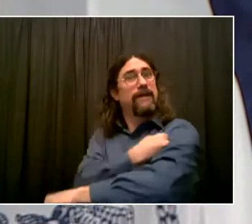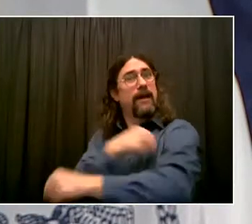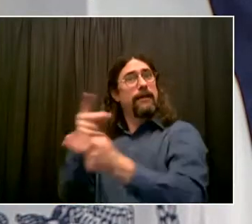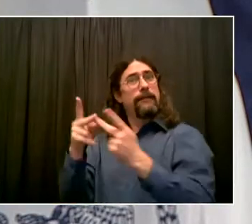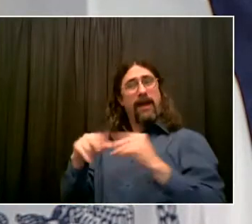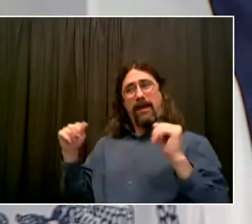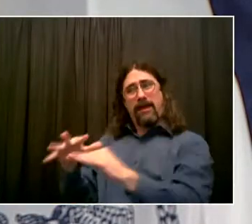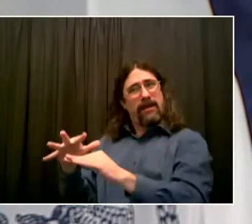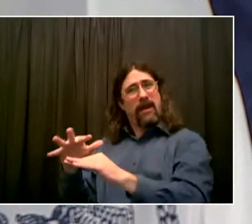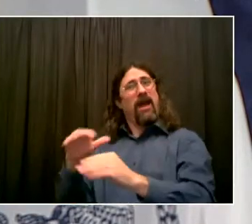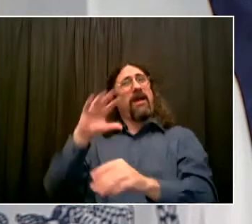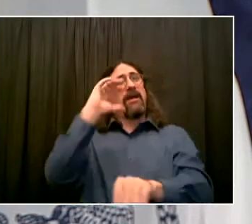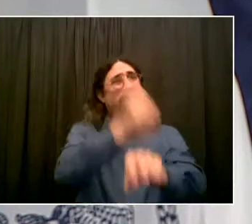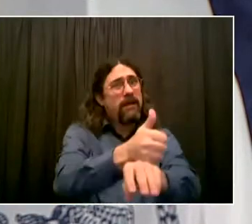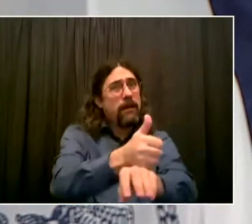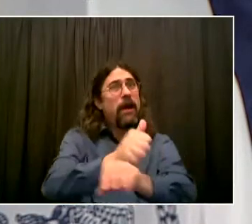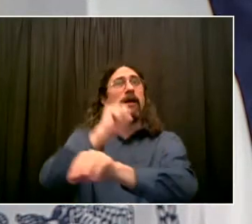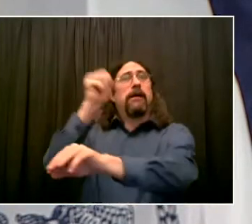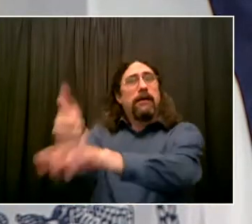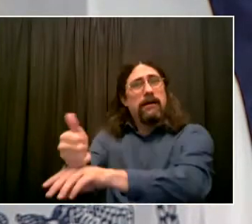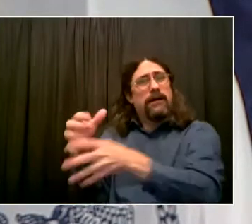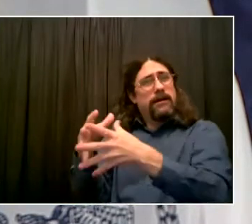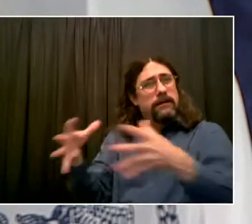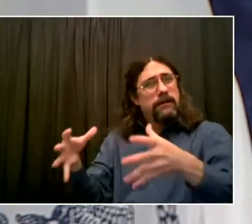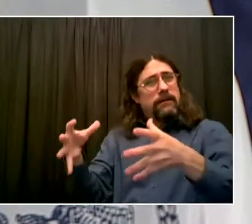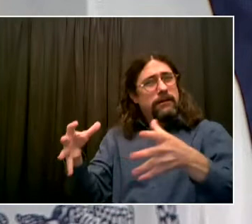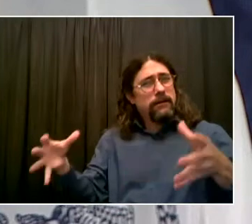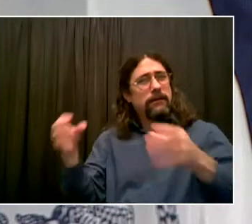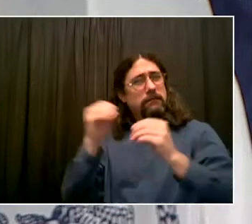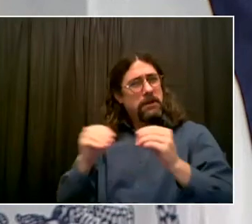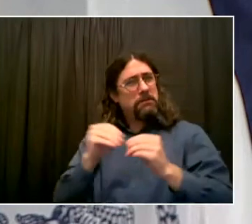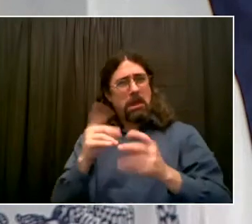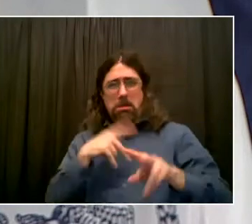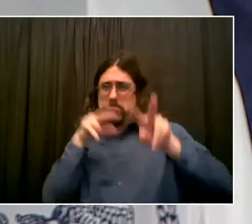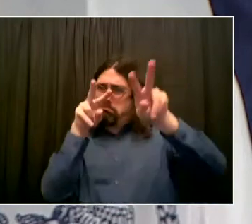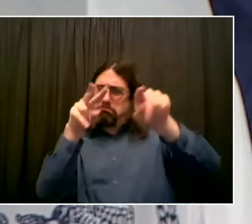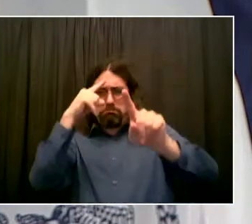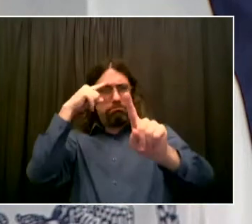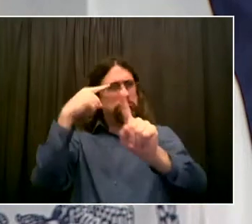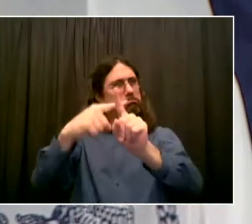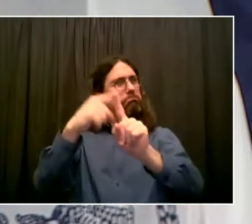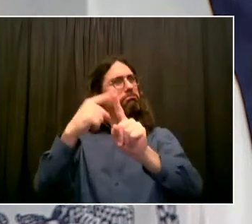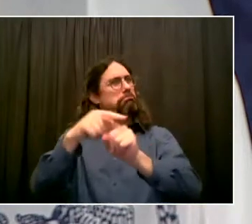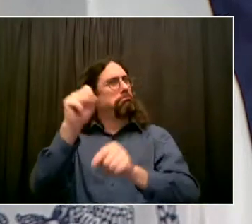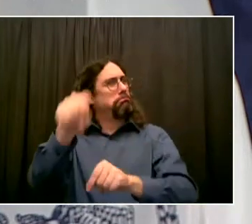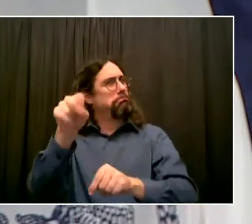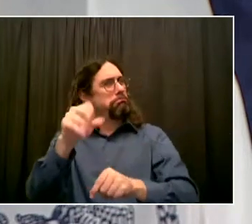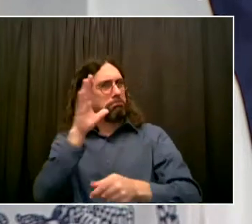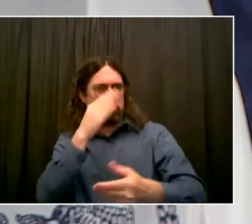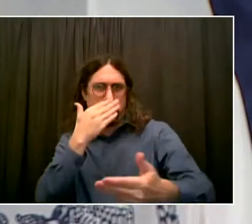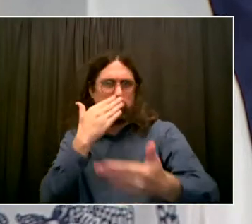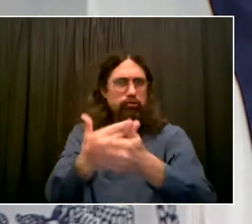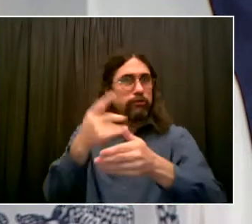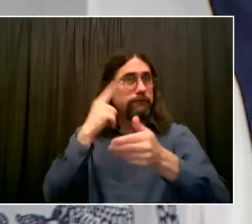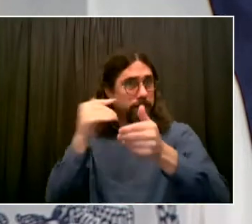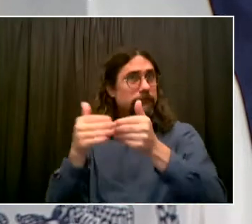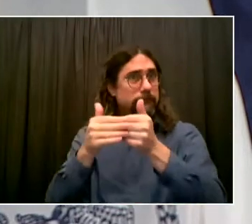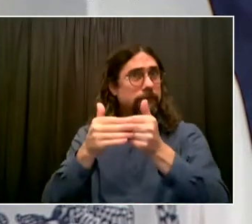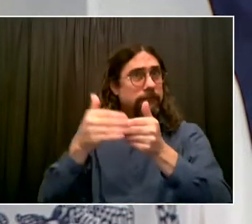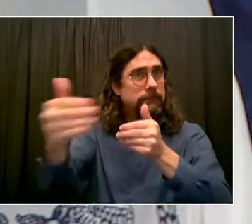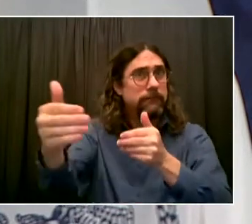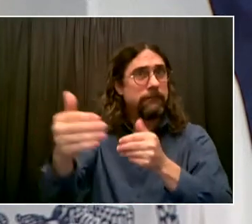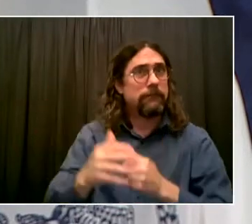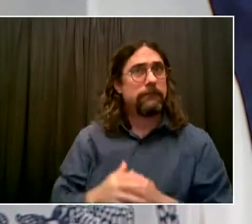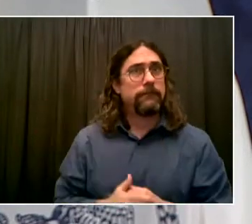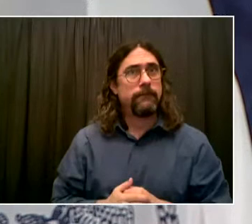mistaken hesitancy for lack of convenience. There is definitely hesitancy too. There's definitely some people who just don't want to get